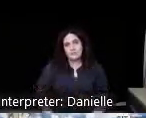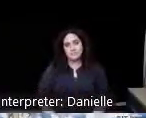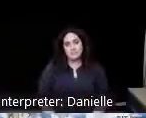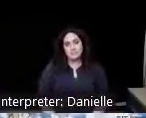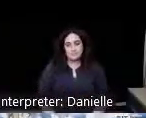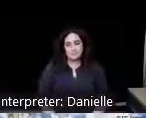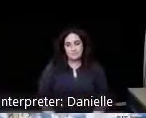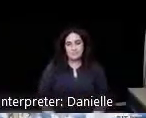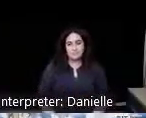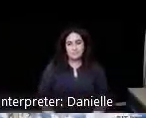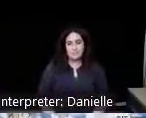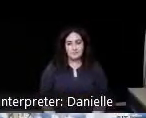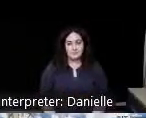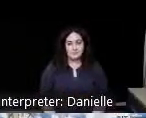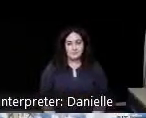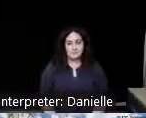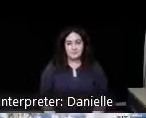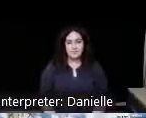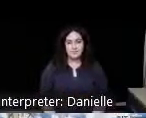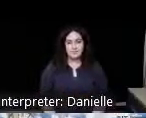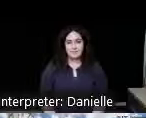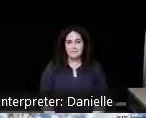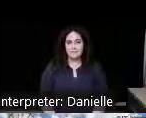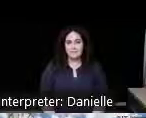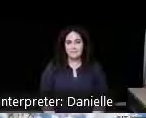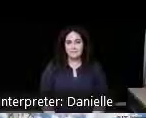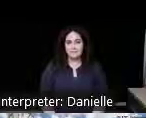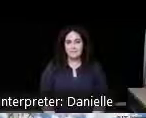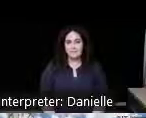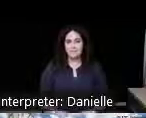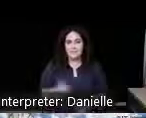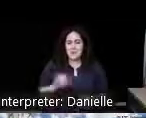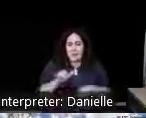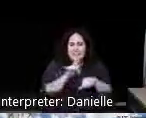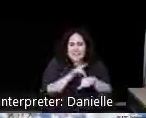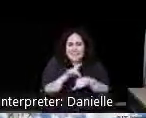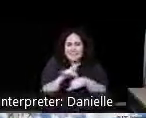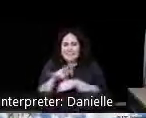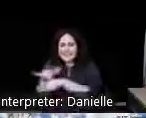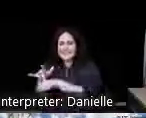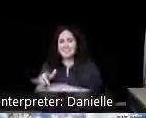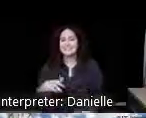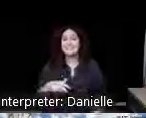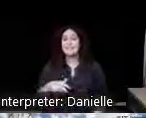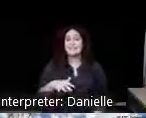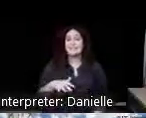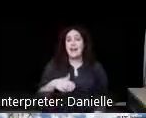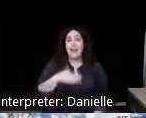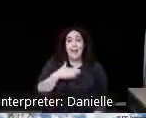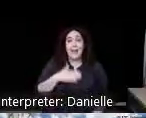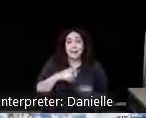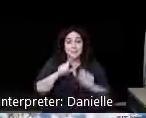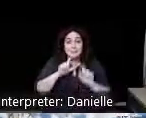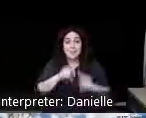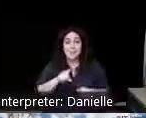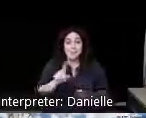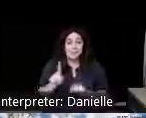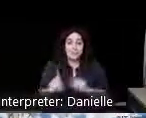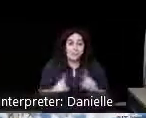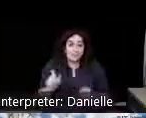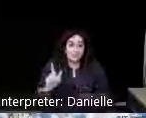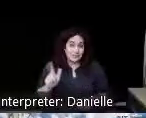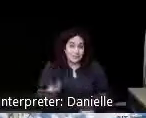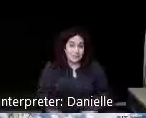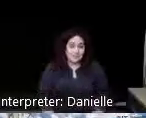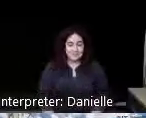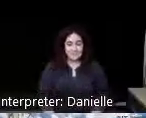That's sort of the high level overview. I'm happy to answer questions in a little bit. The other thing that I would just want to